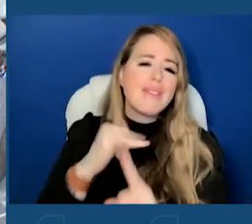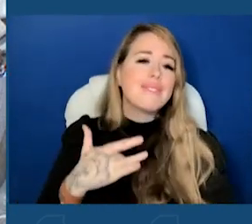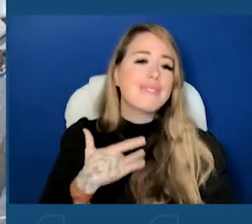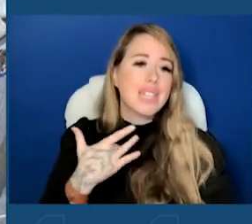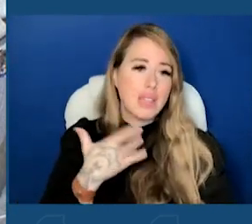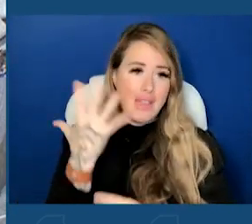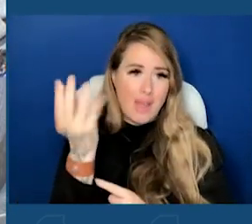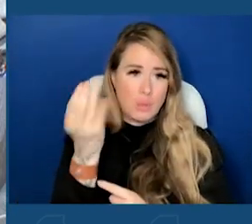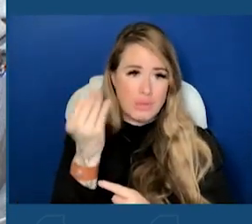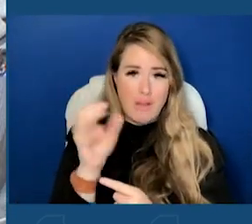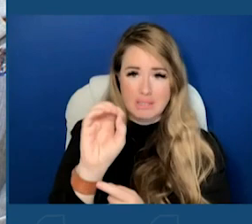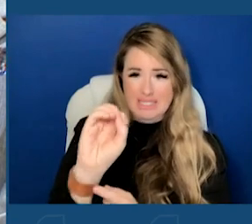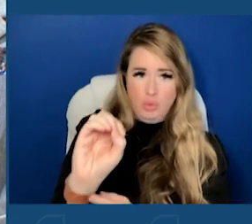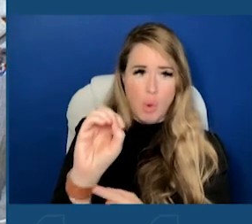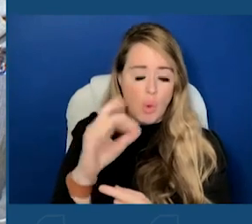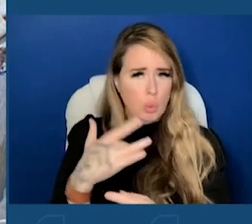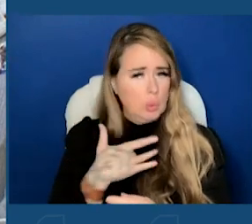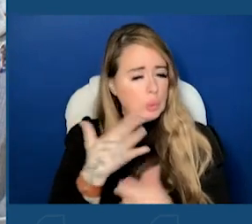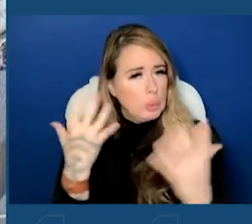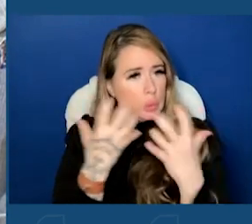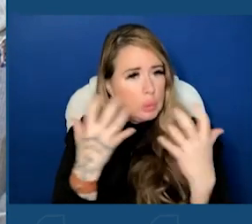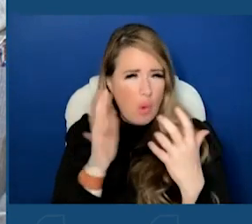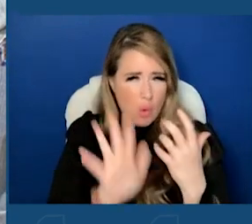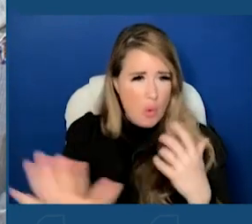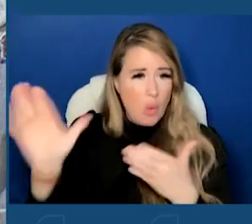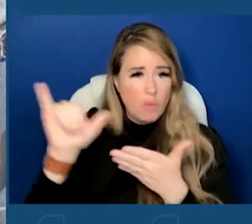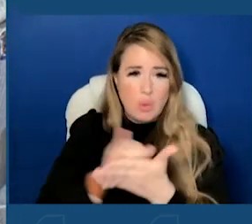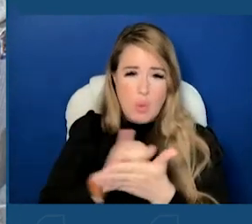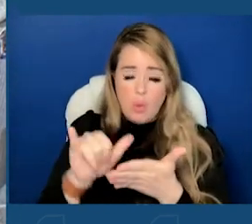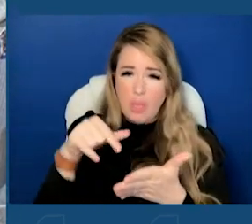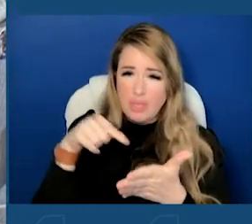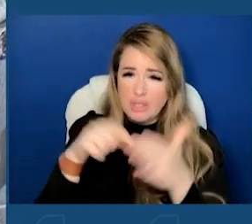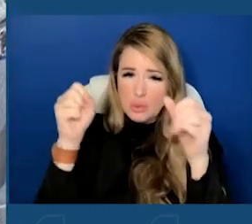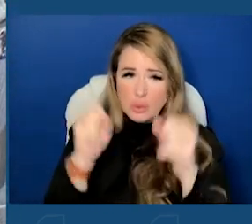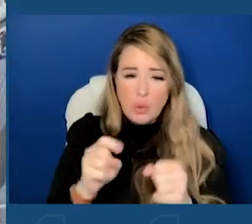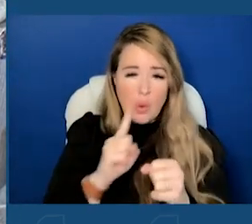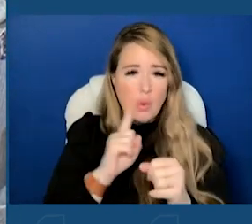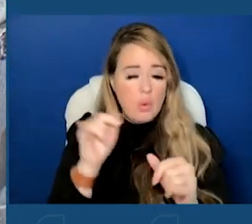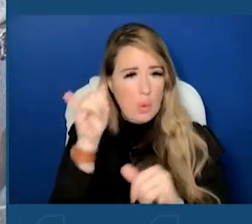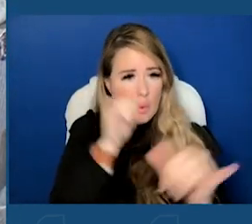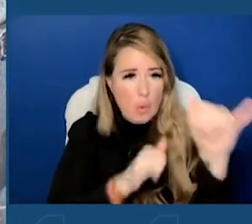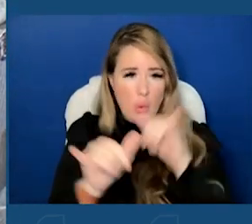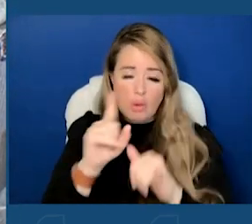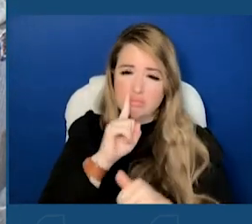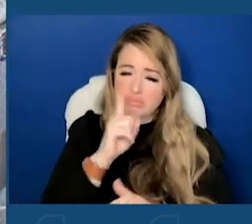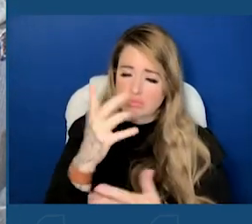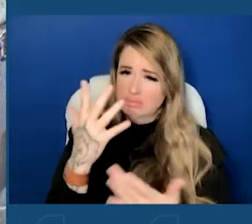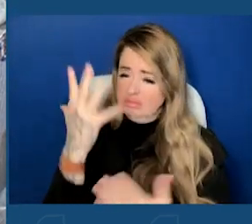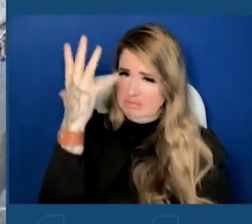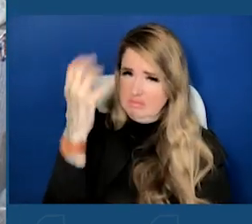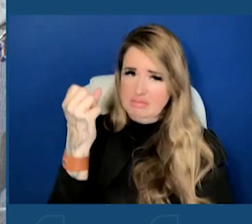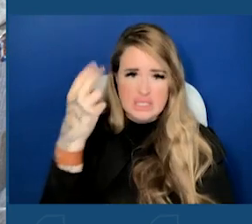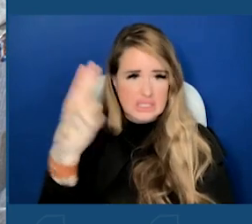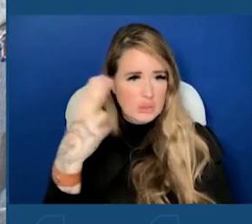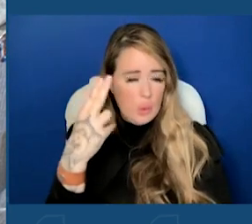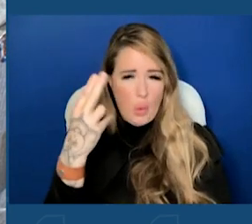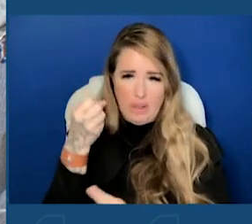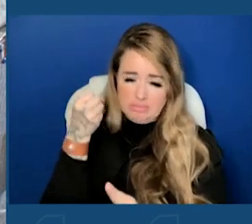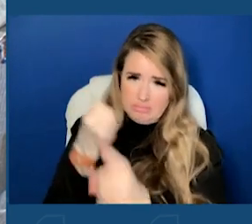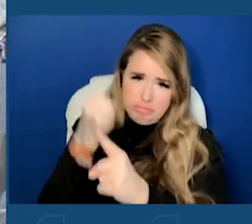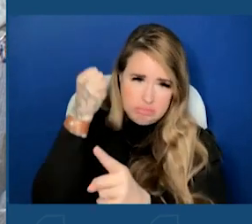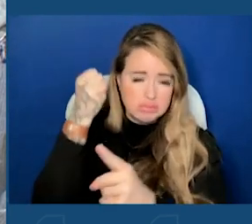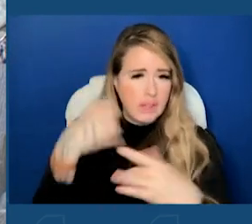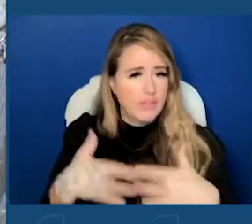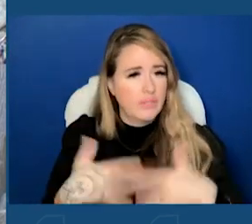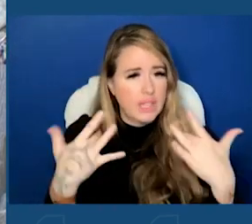your skin. And so this may be an historic event in that respect alone, that every part of New York is suffering the effects as this